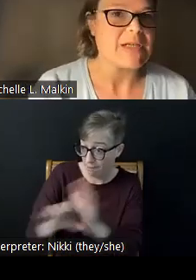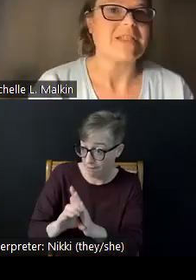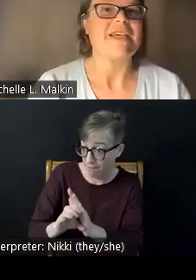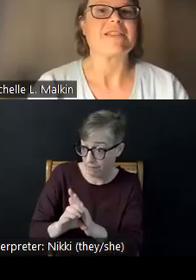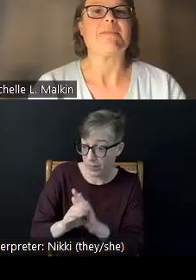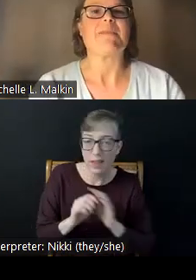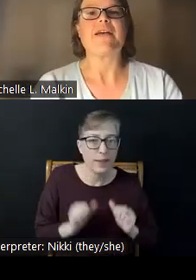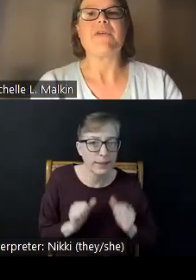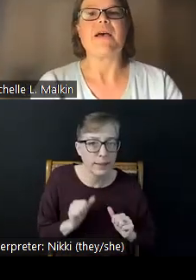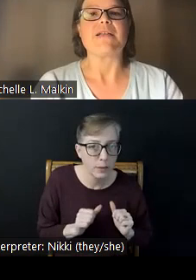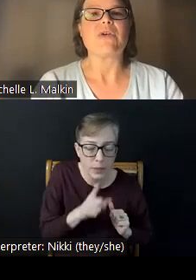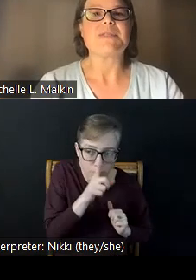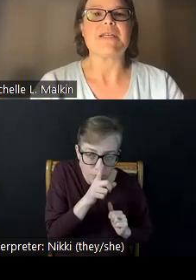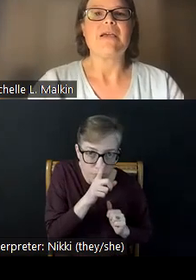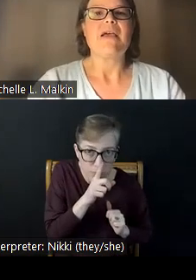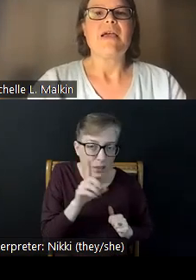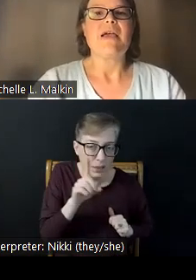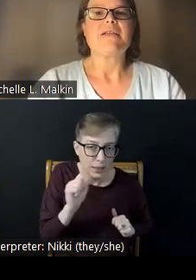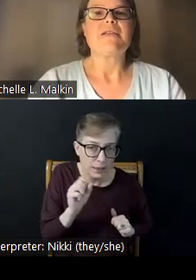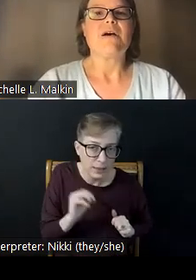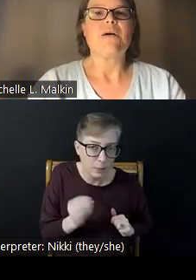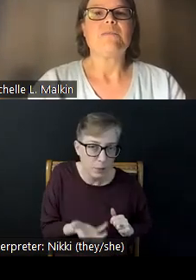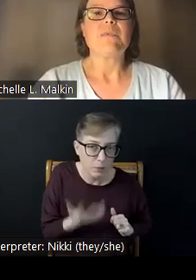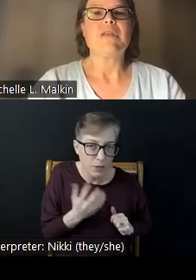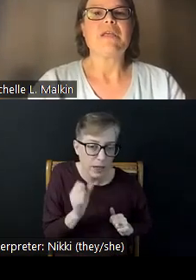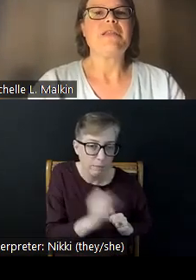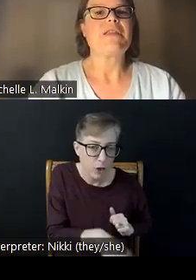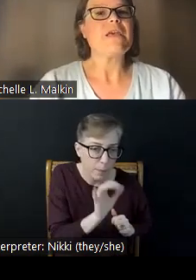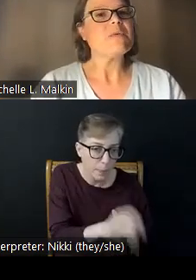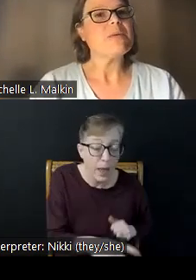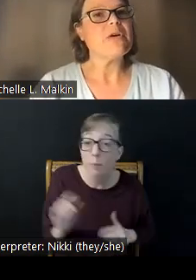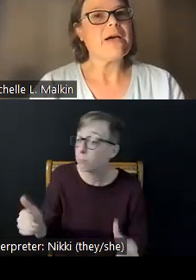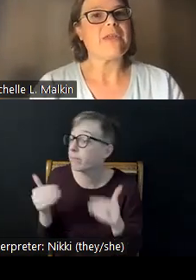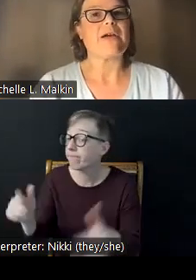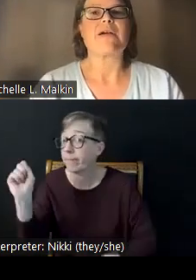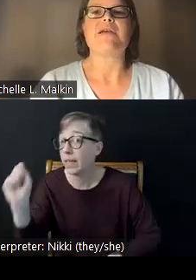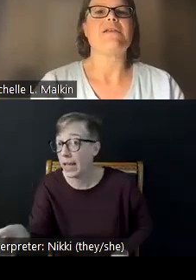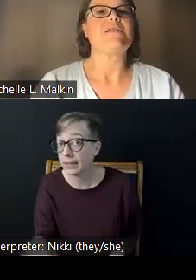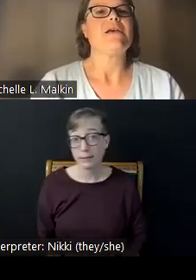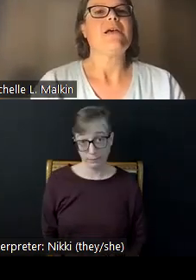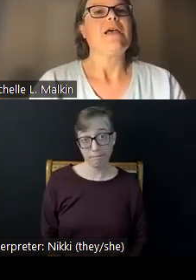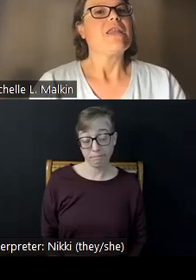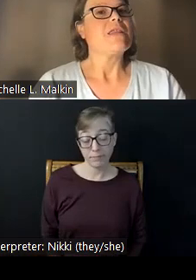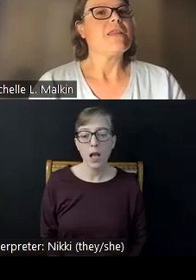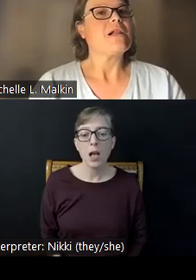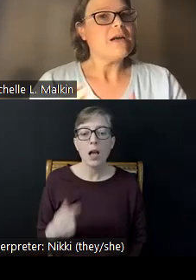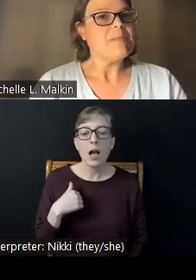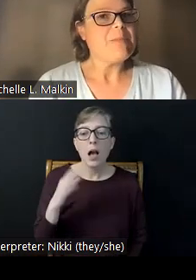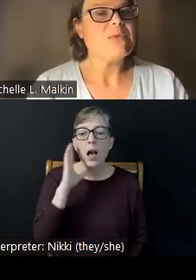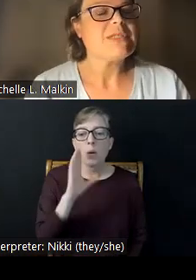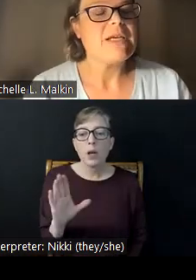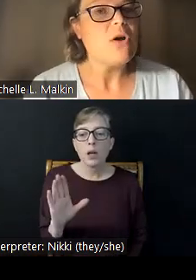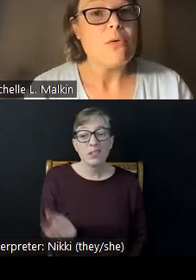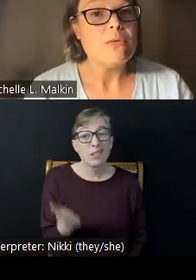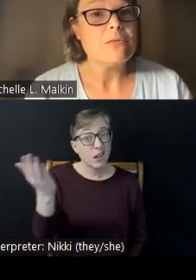anymore because the DSM-5 had dropped it. And the thing I'm going to put out there is a lot of